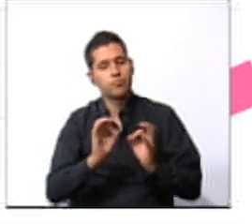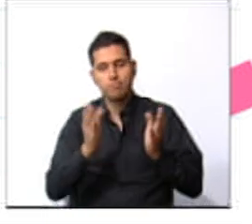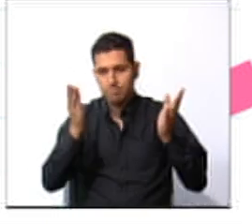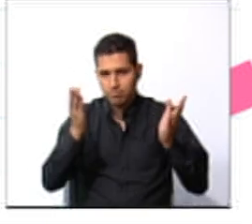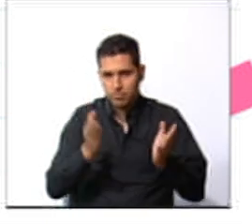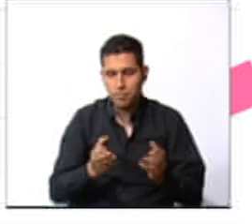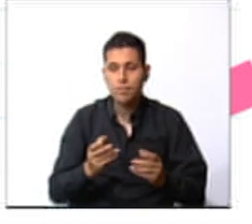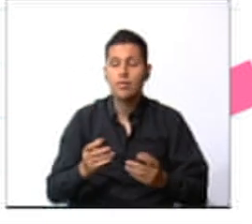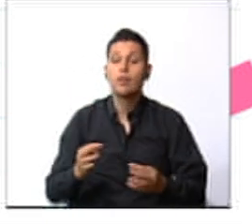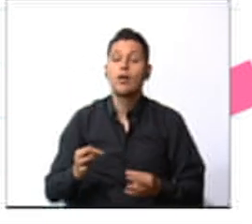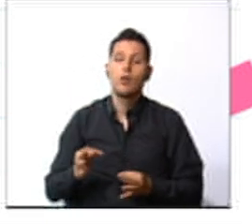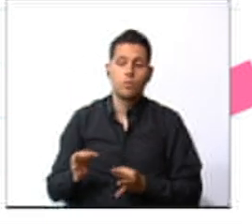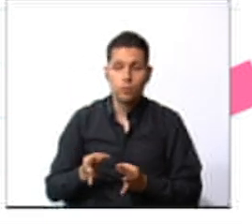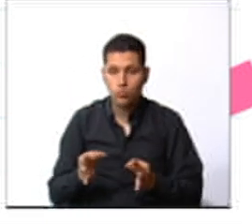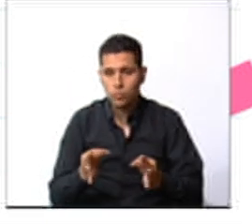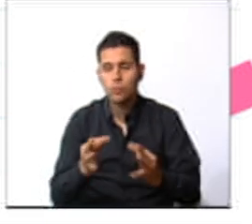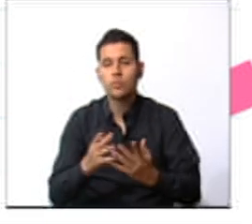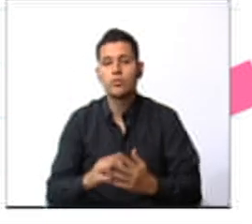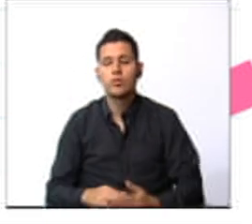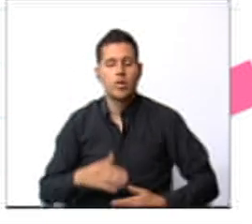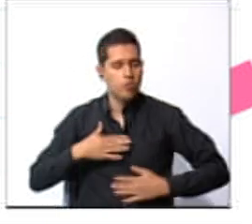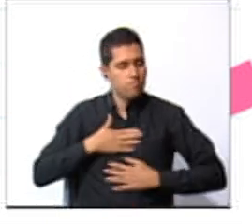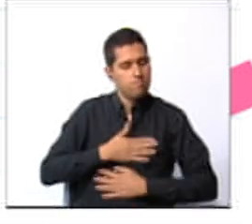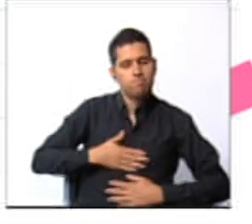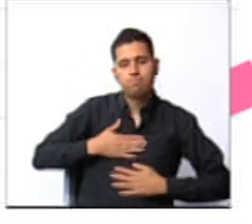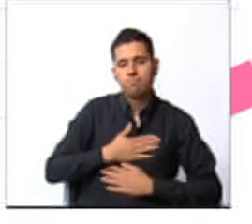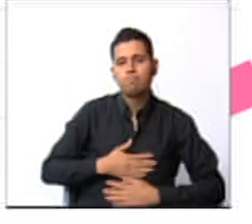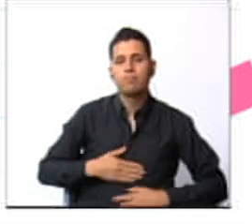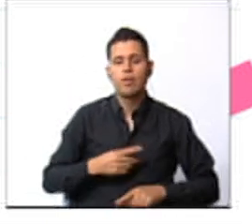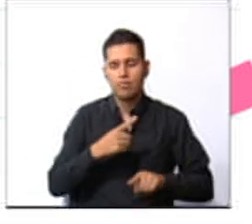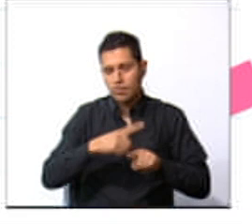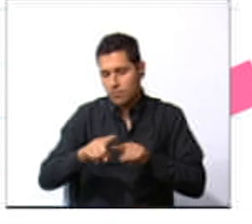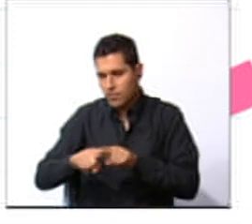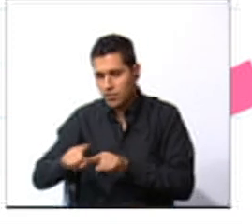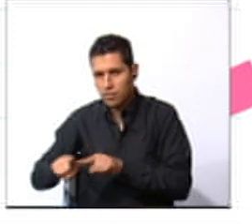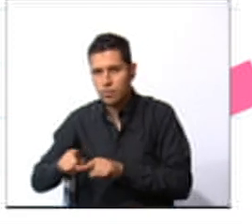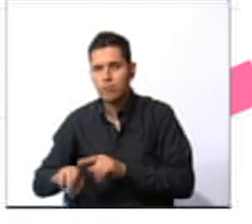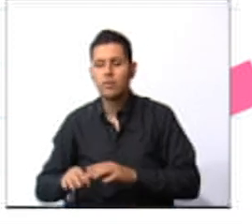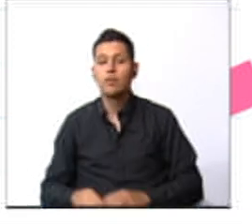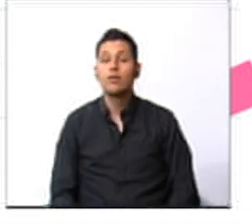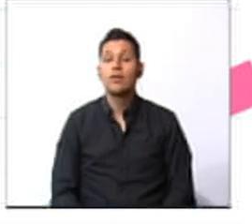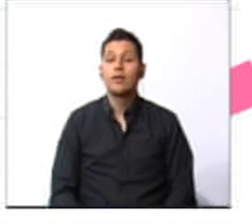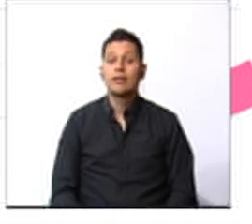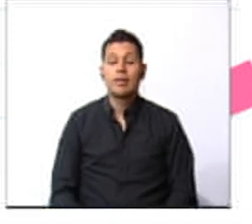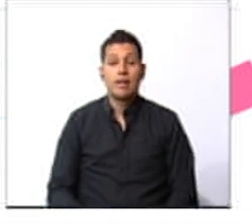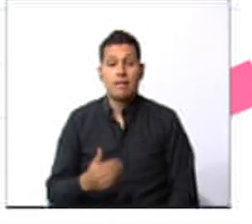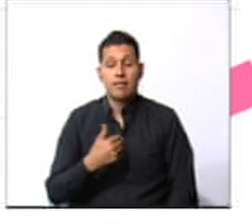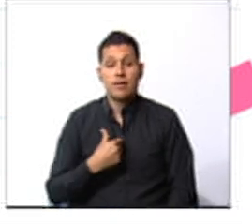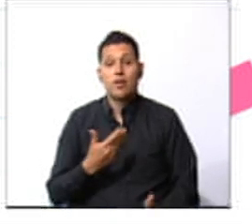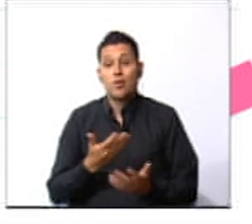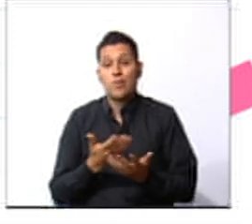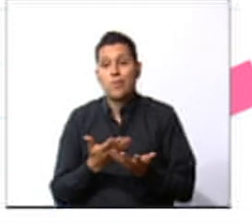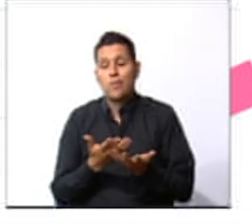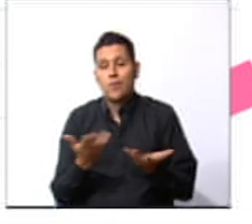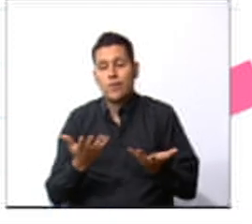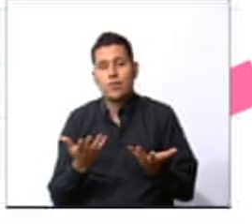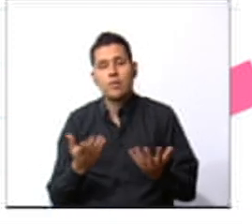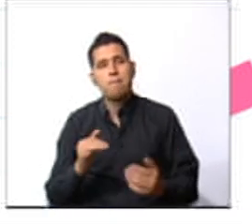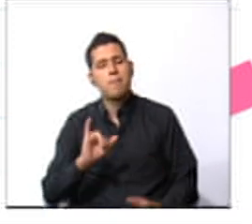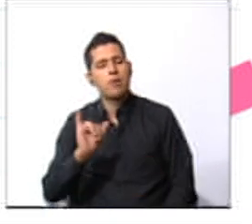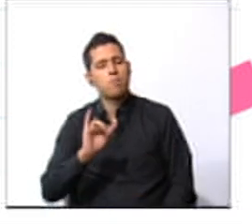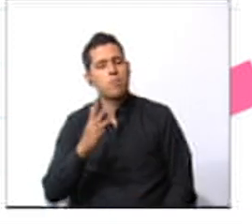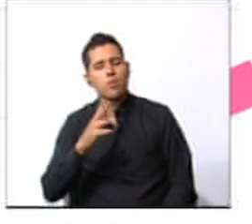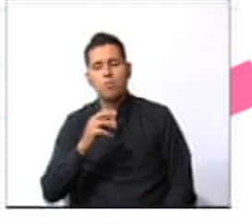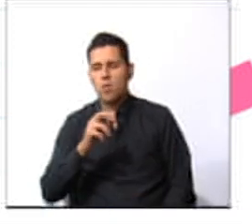for nature lovers and adventurers alike. Attracting more than 3 million tourists